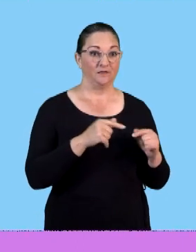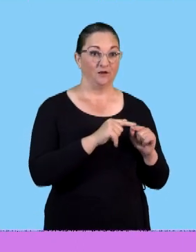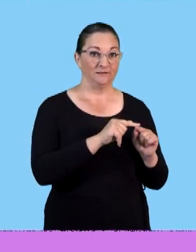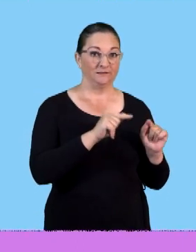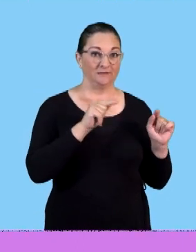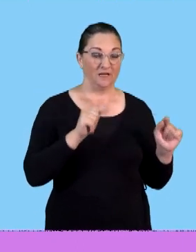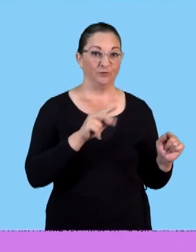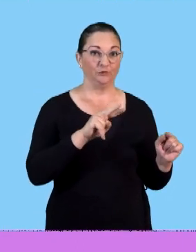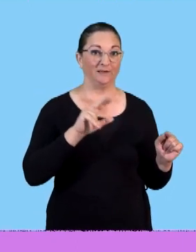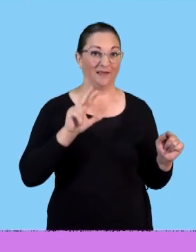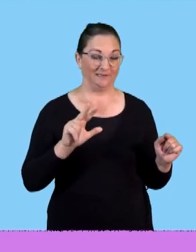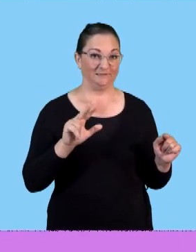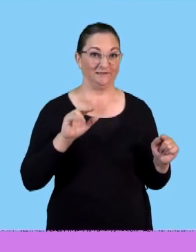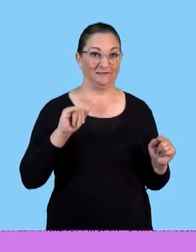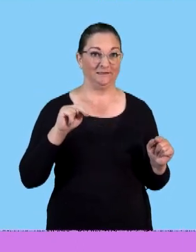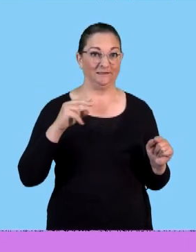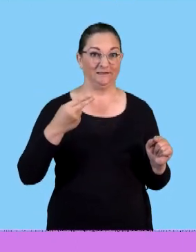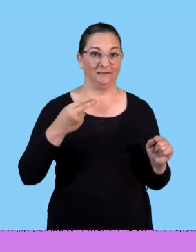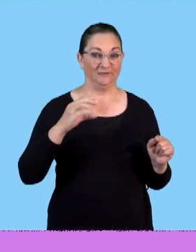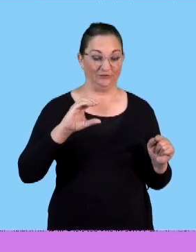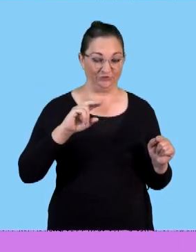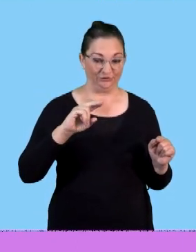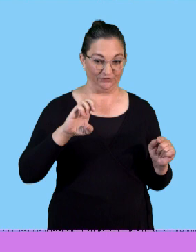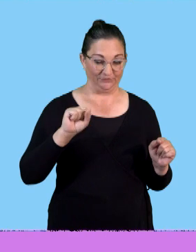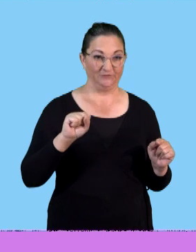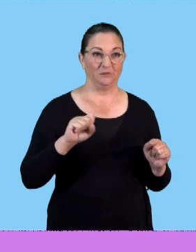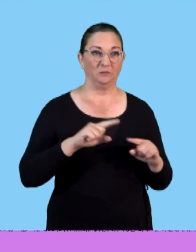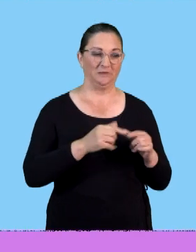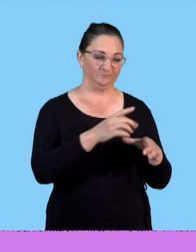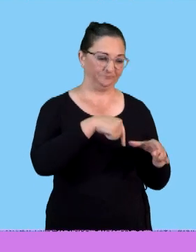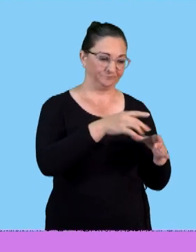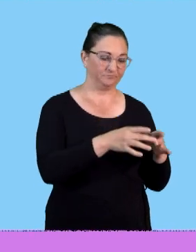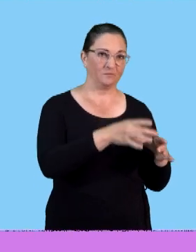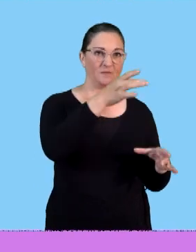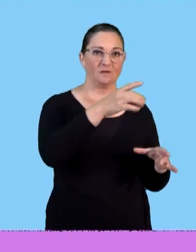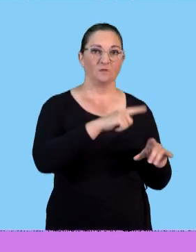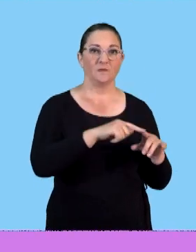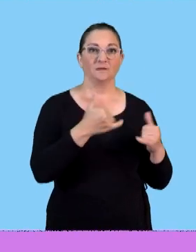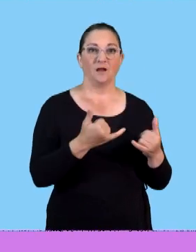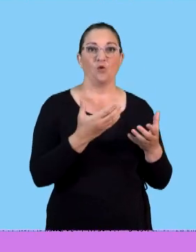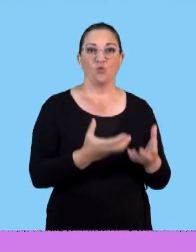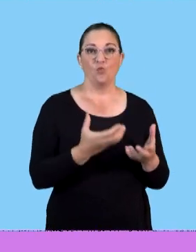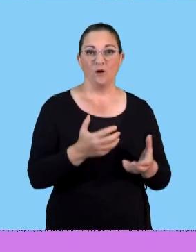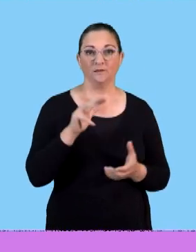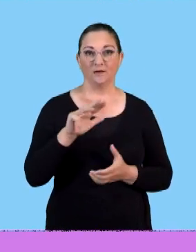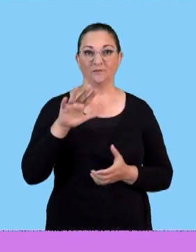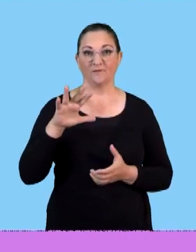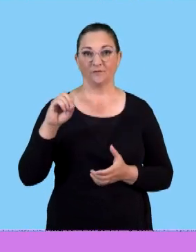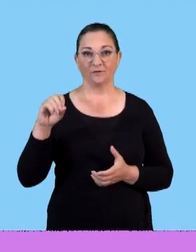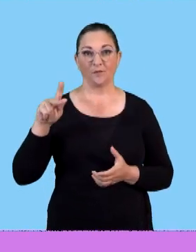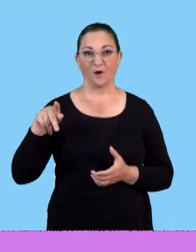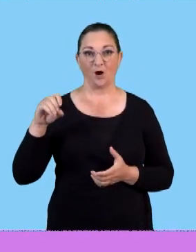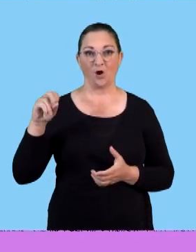else is important is that the cylindrical diesel tank had a weight of 9,500 pounds,